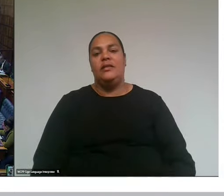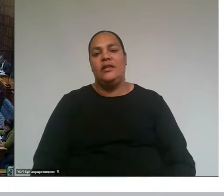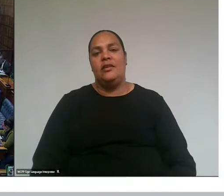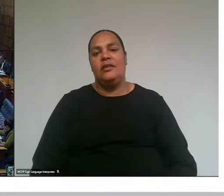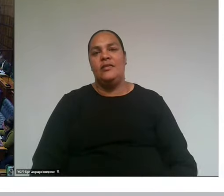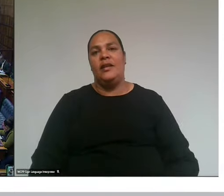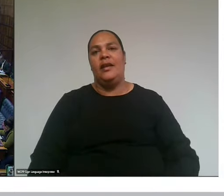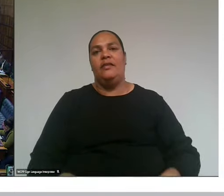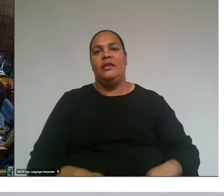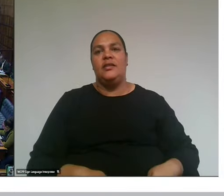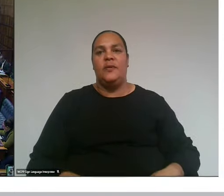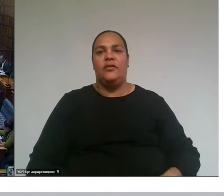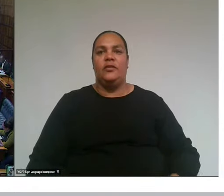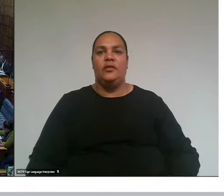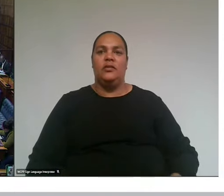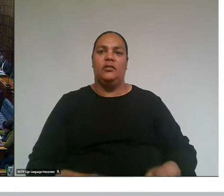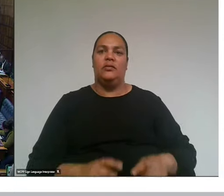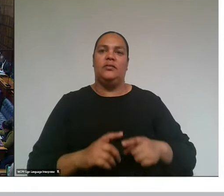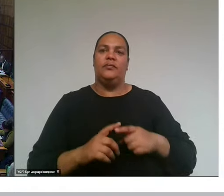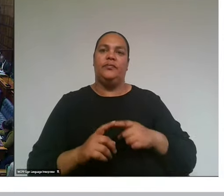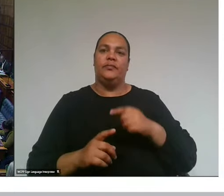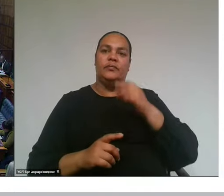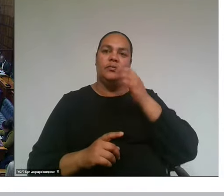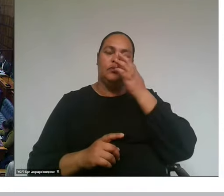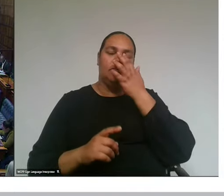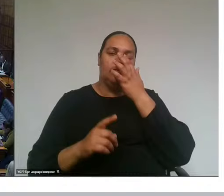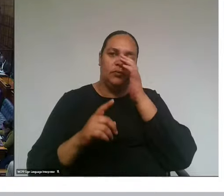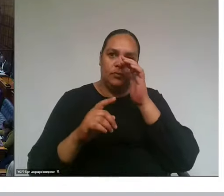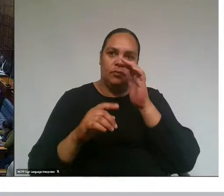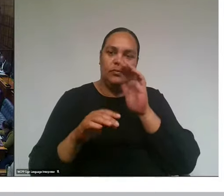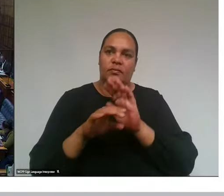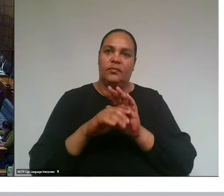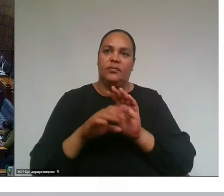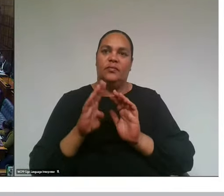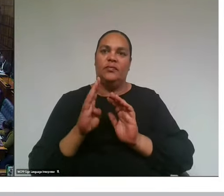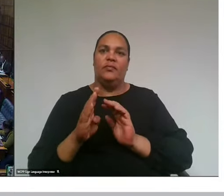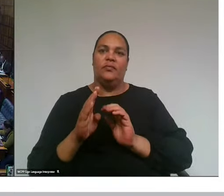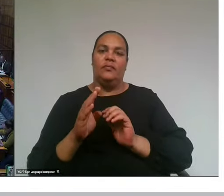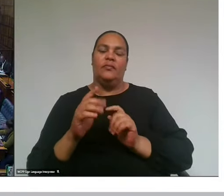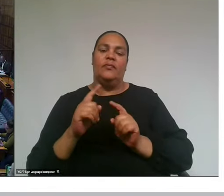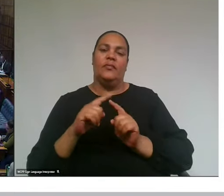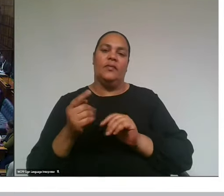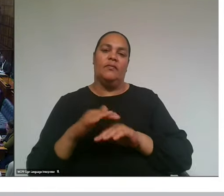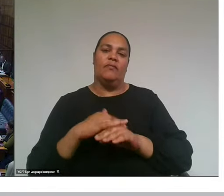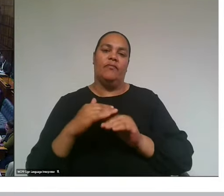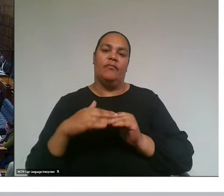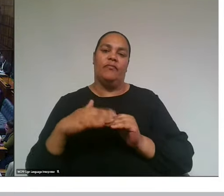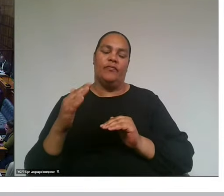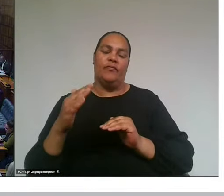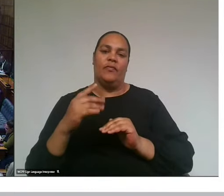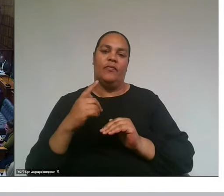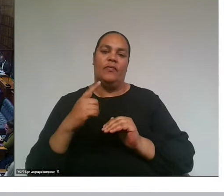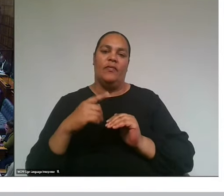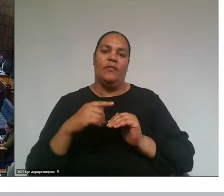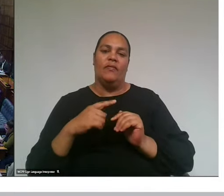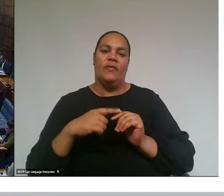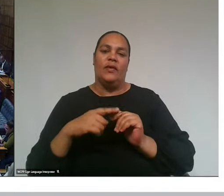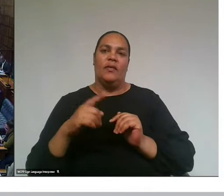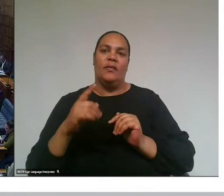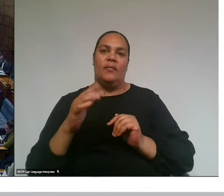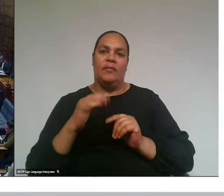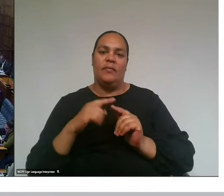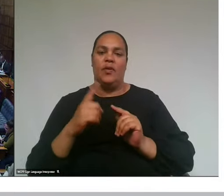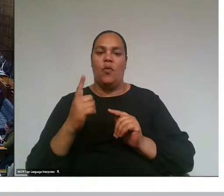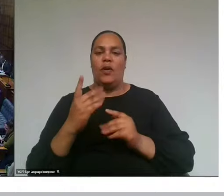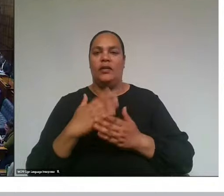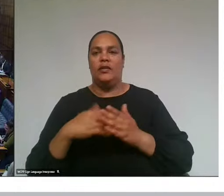page 35 that is section B you say you'll find if we if we cover more than than one section here